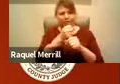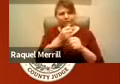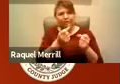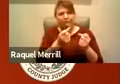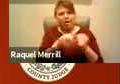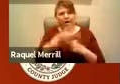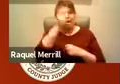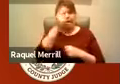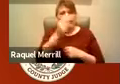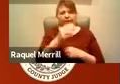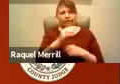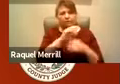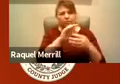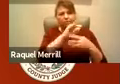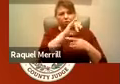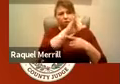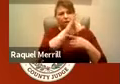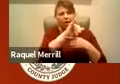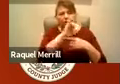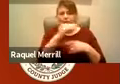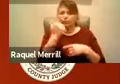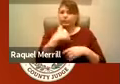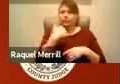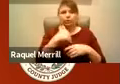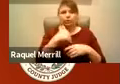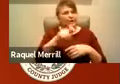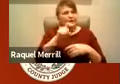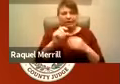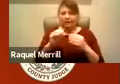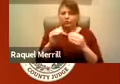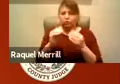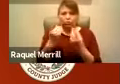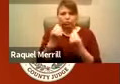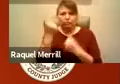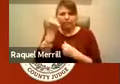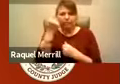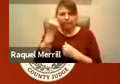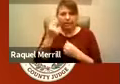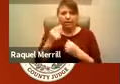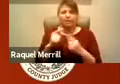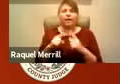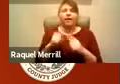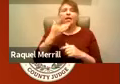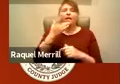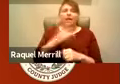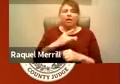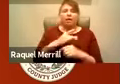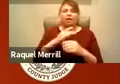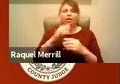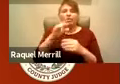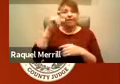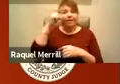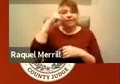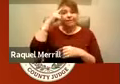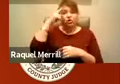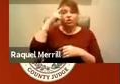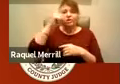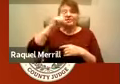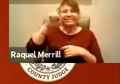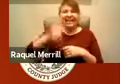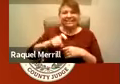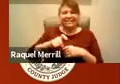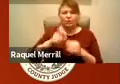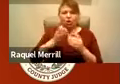late July, I mean, it was very evident that we needed to do something. Fortunately, the governor of Texas, through